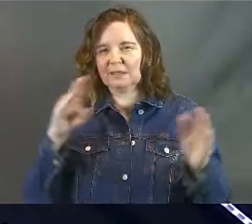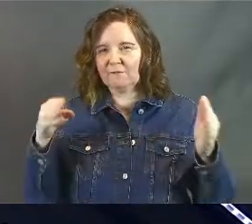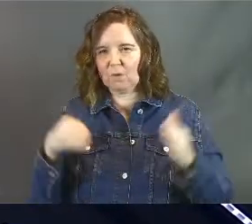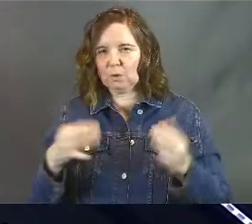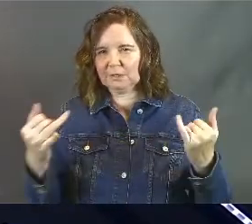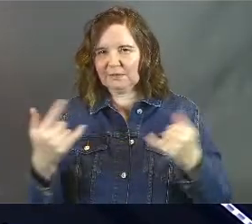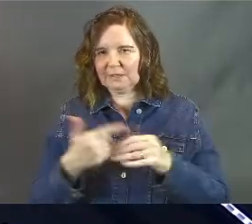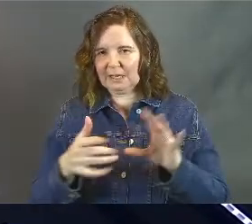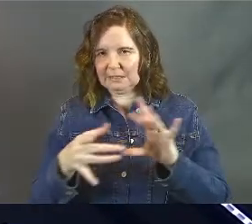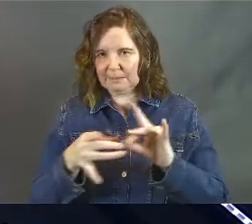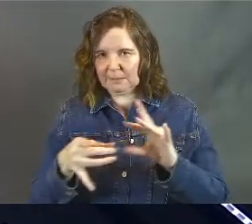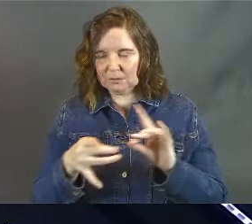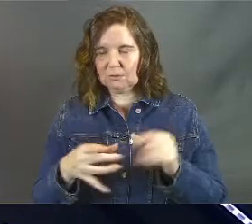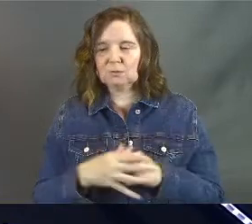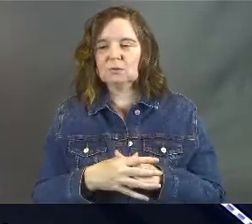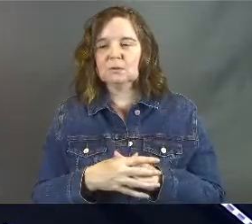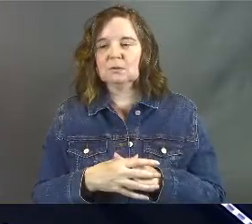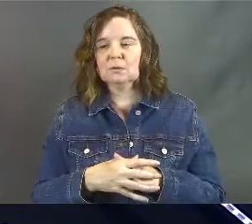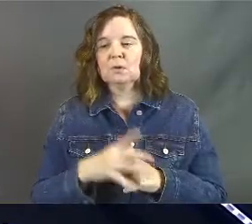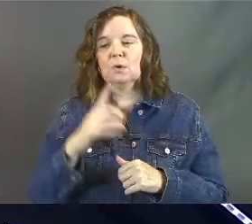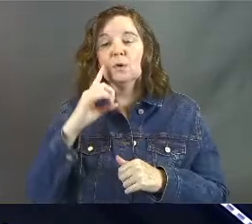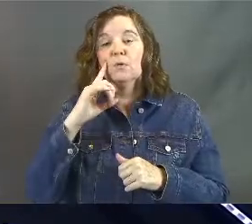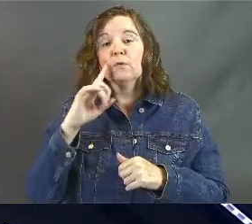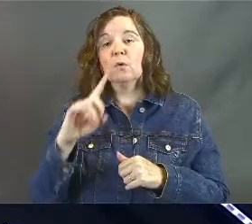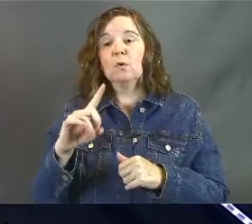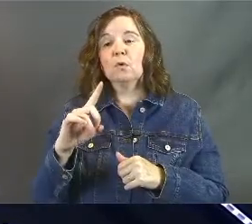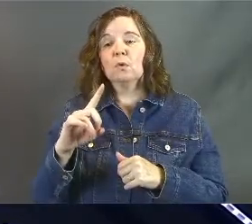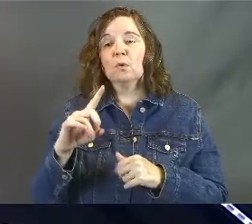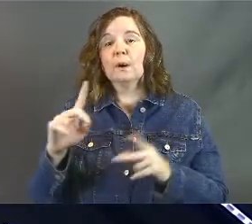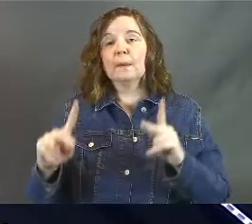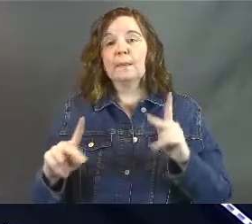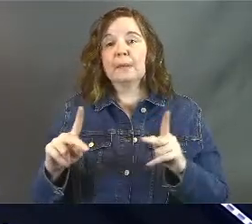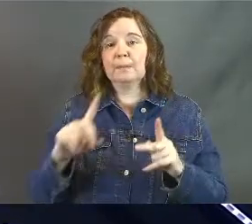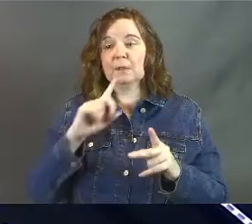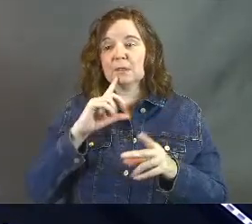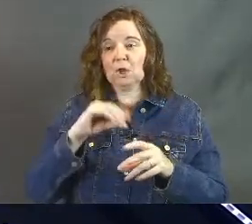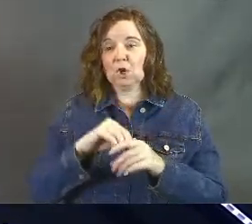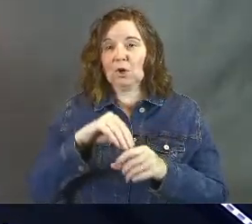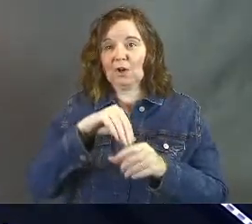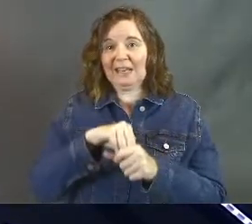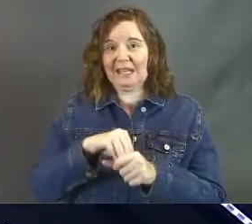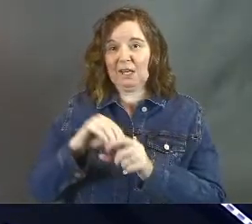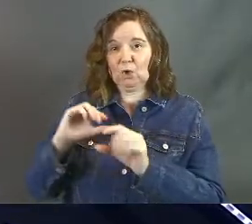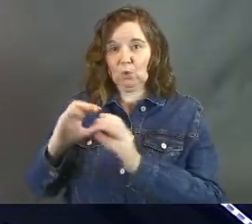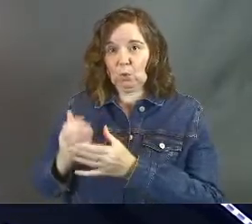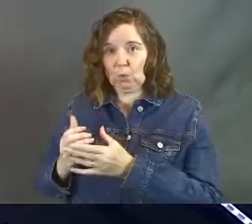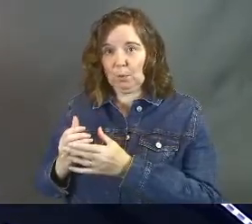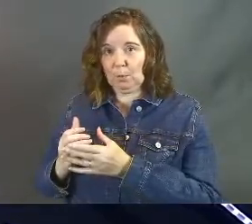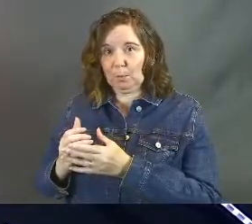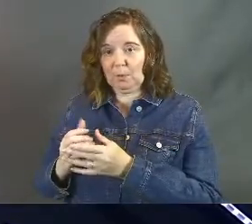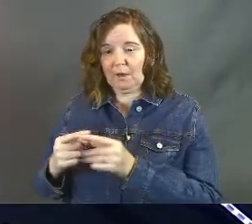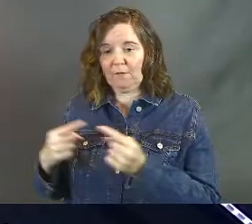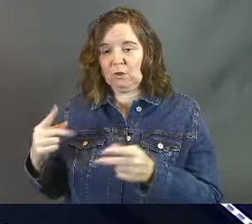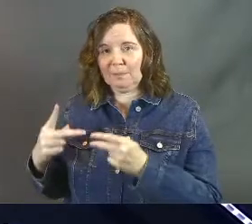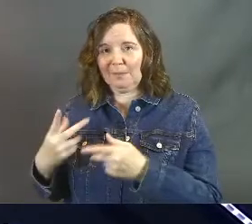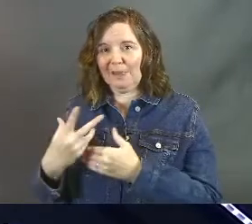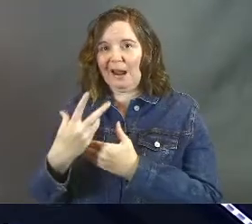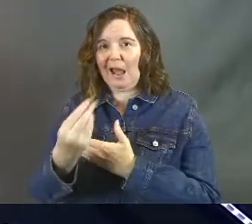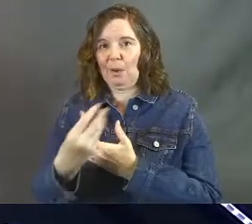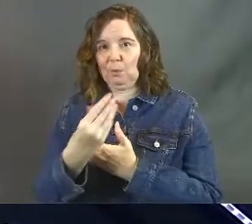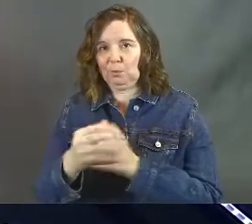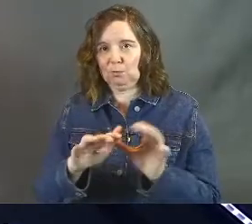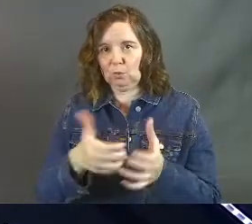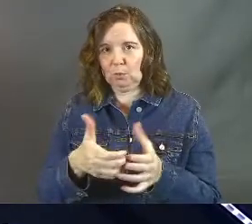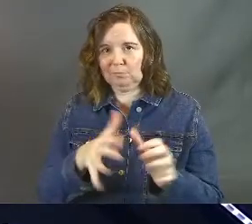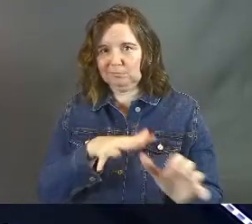about. When it comes to people that are in our in-group versus people that are outside of our group,